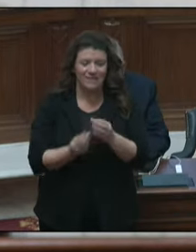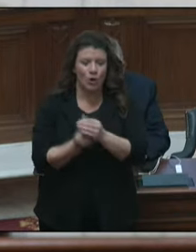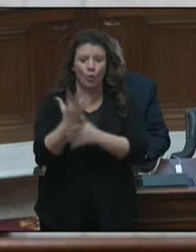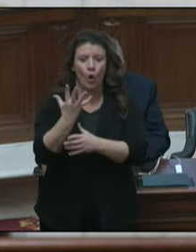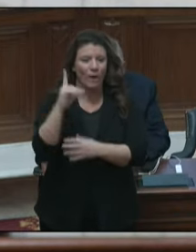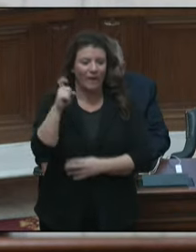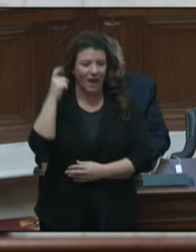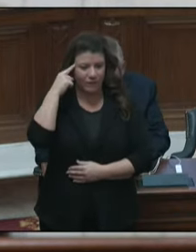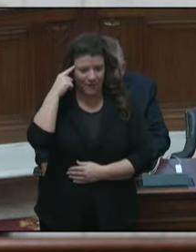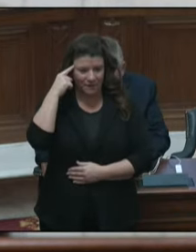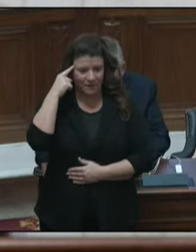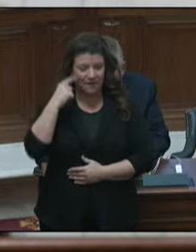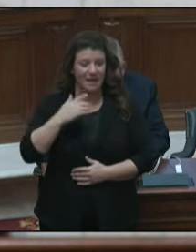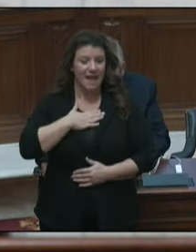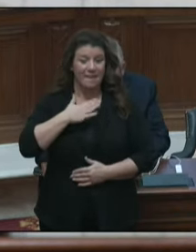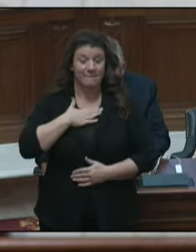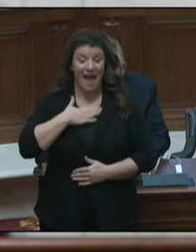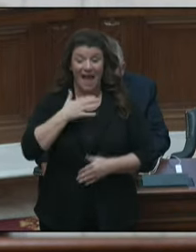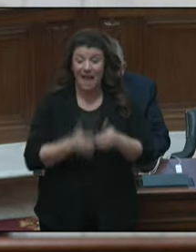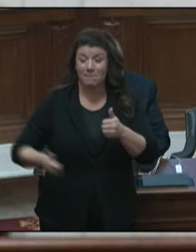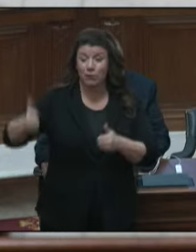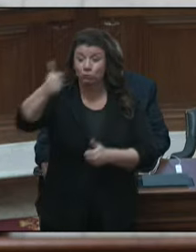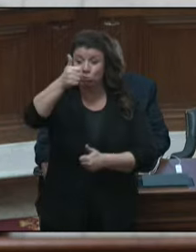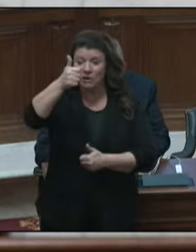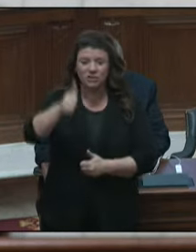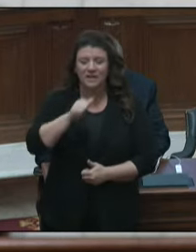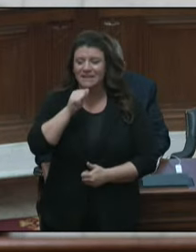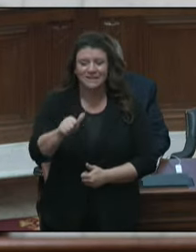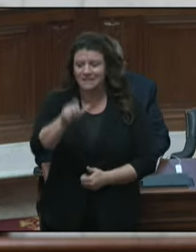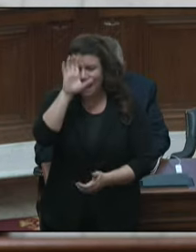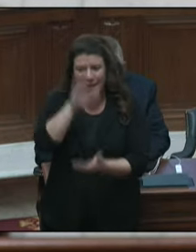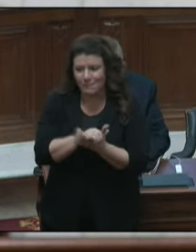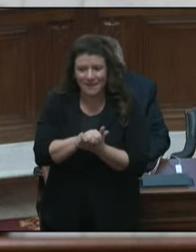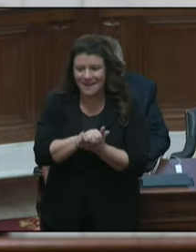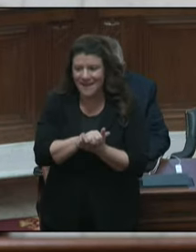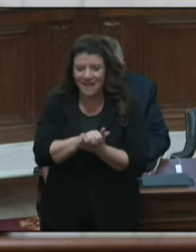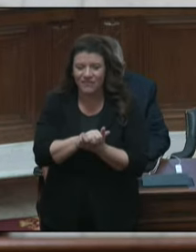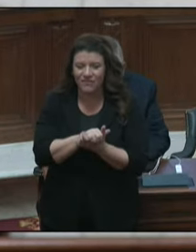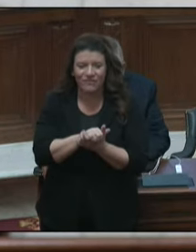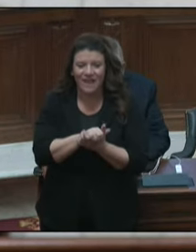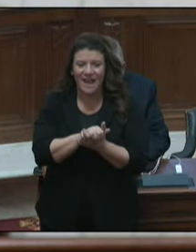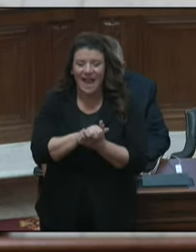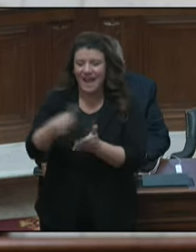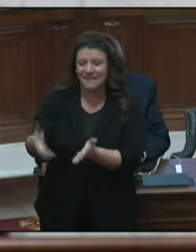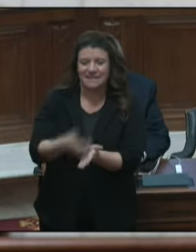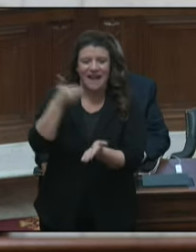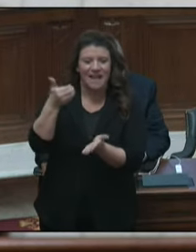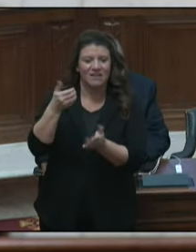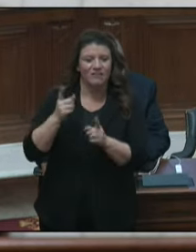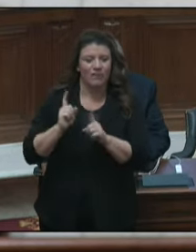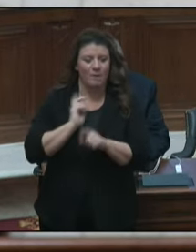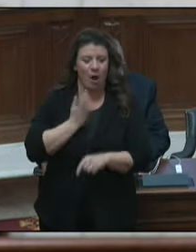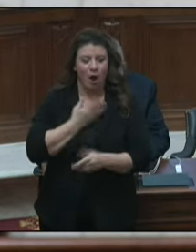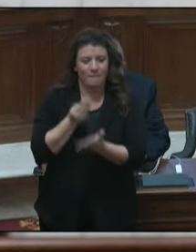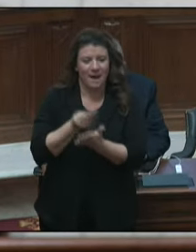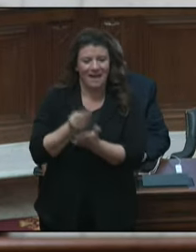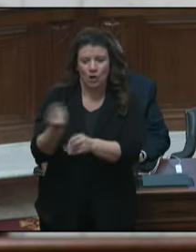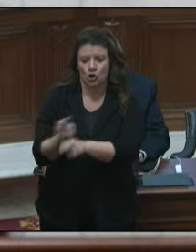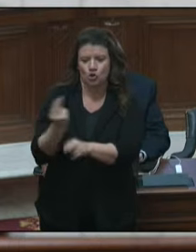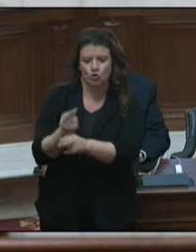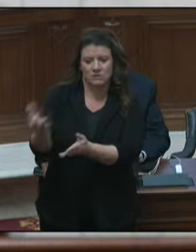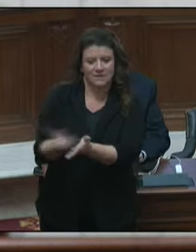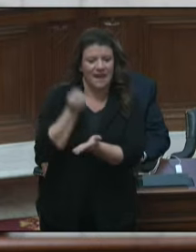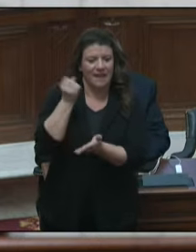government. And my administration does not believe in dipping into our rainy day fund and using our rainy